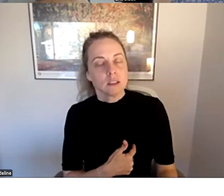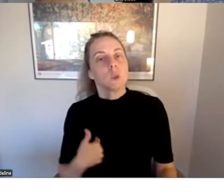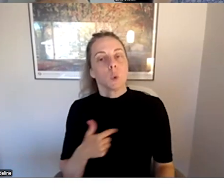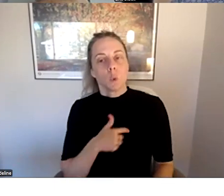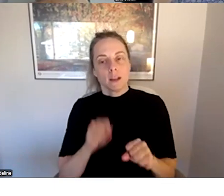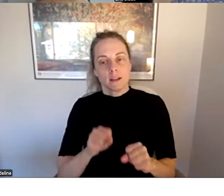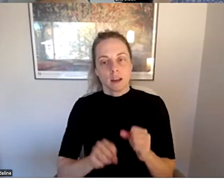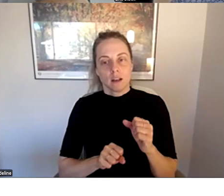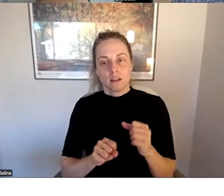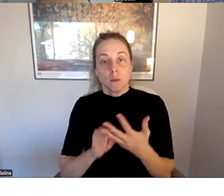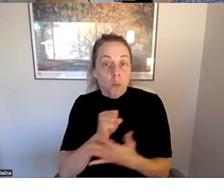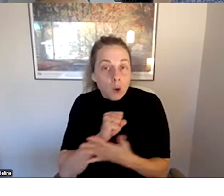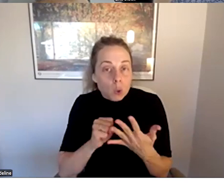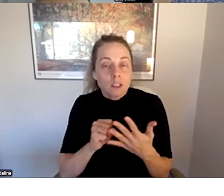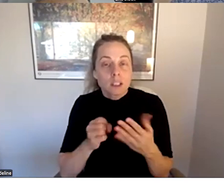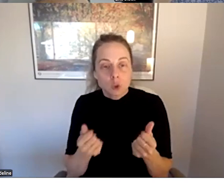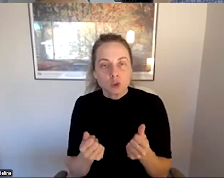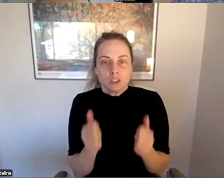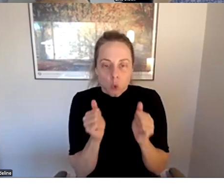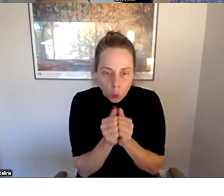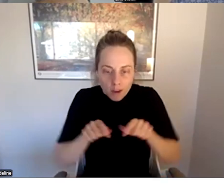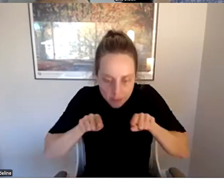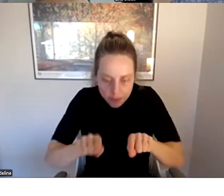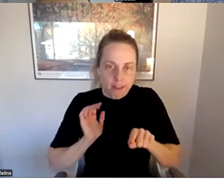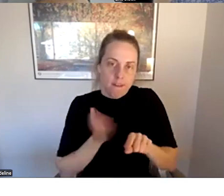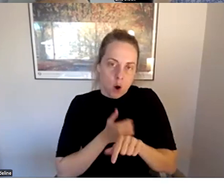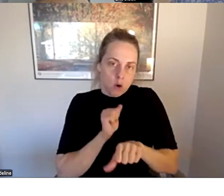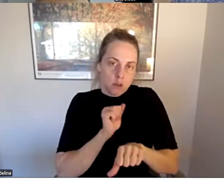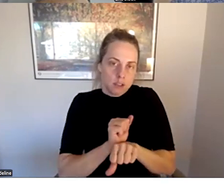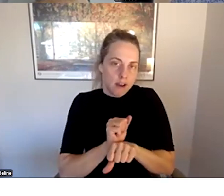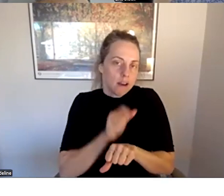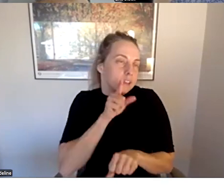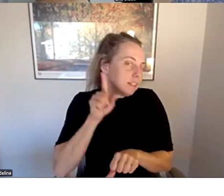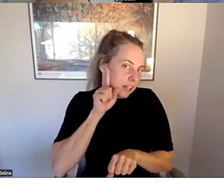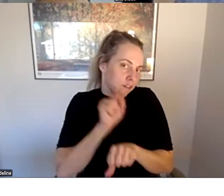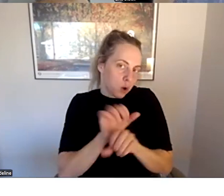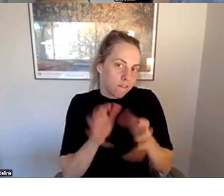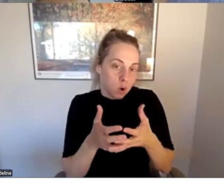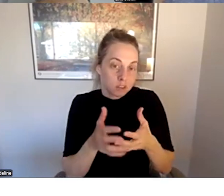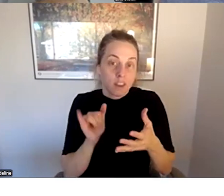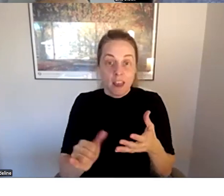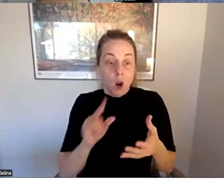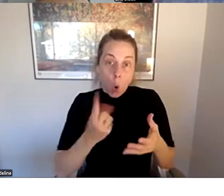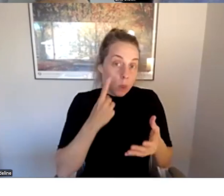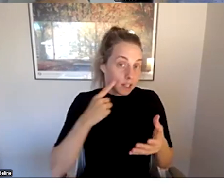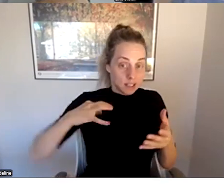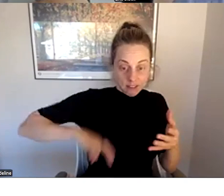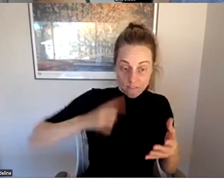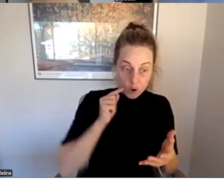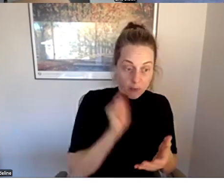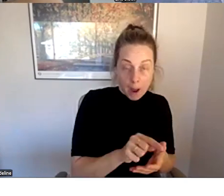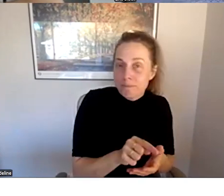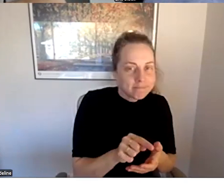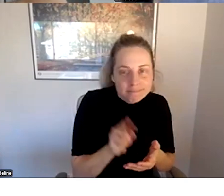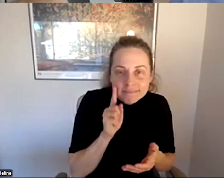solutions in conjunction with our deaf workforce turned out to be solutions for everybody. So when we found